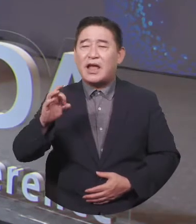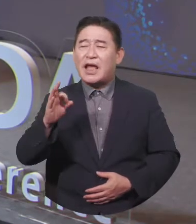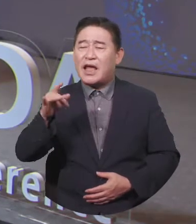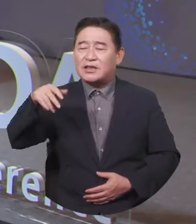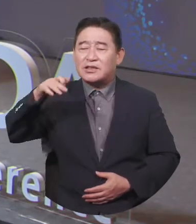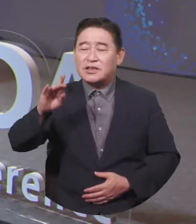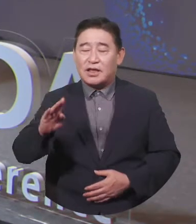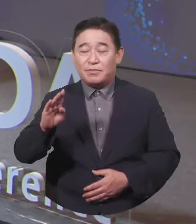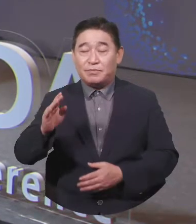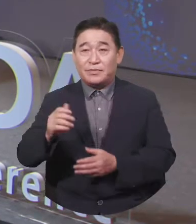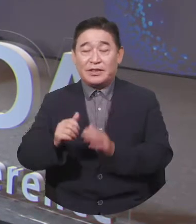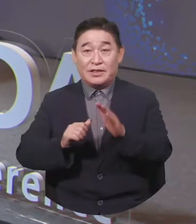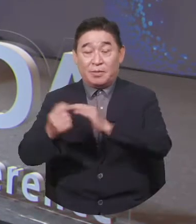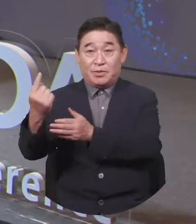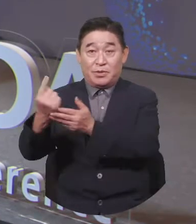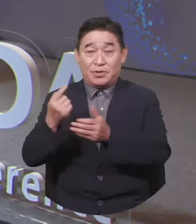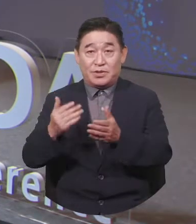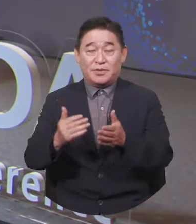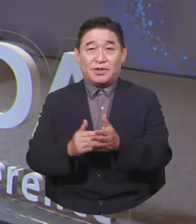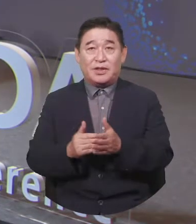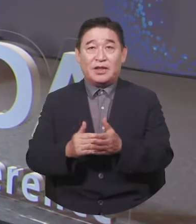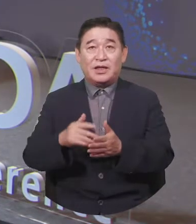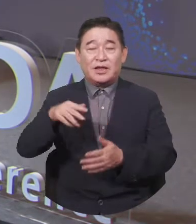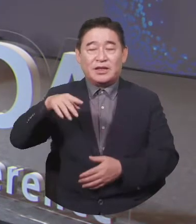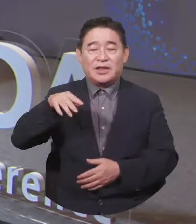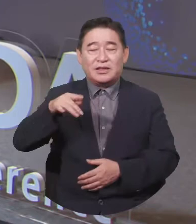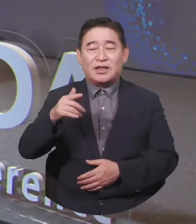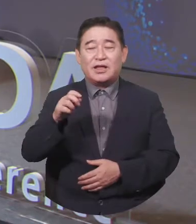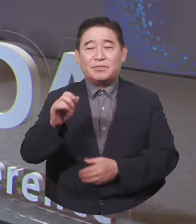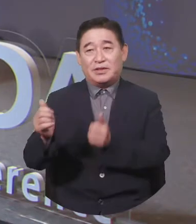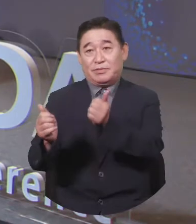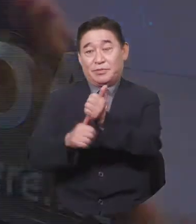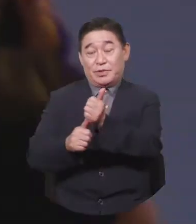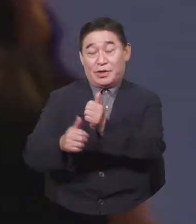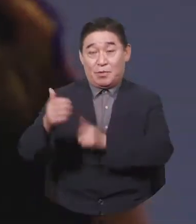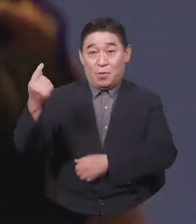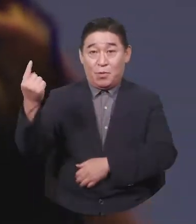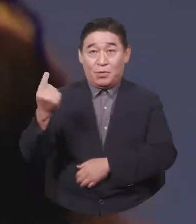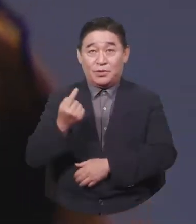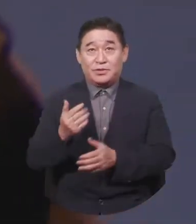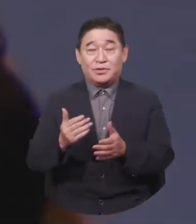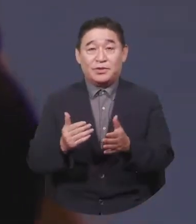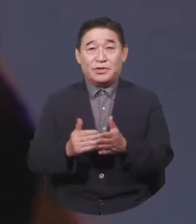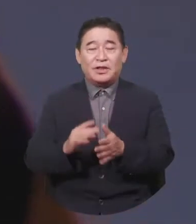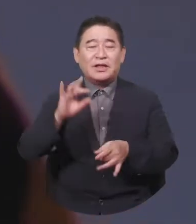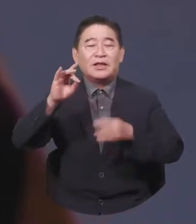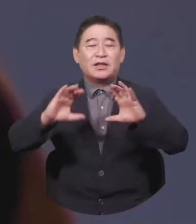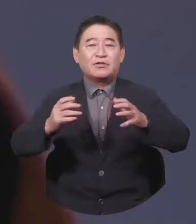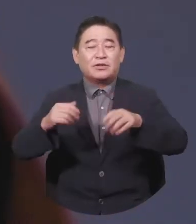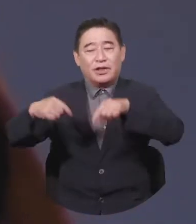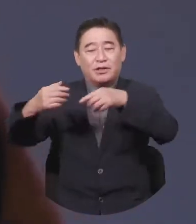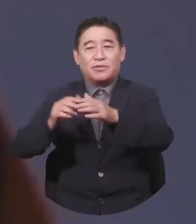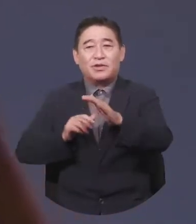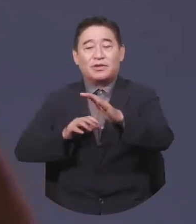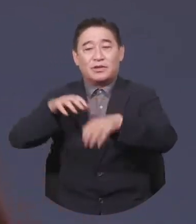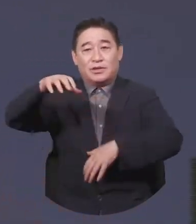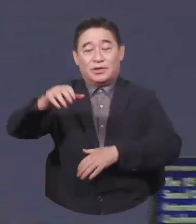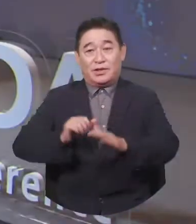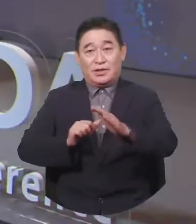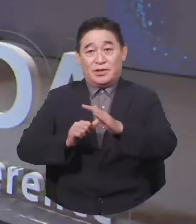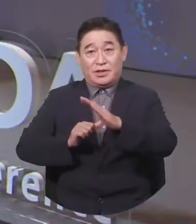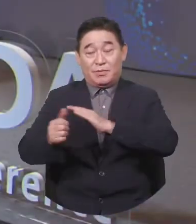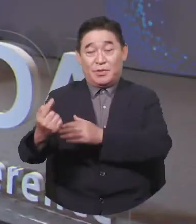Watanawit Jaseni from the Thai International Cooperation Agency,